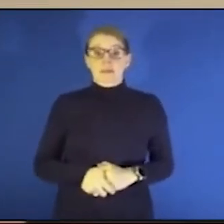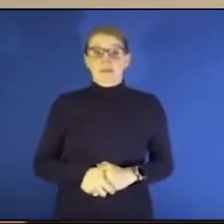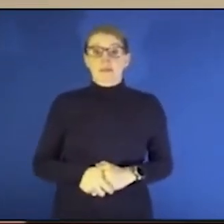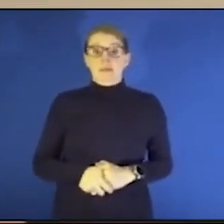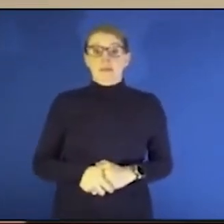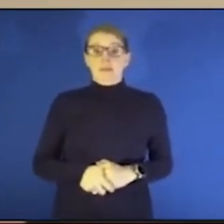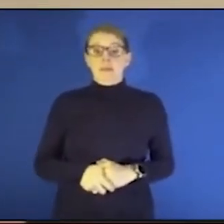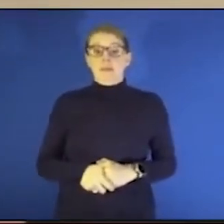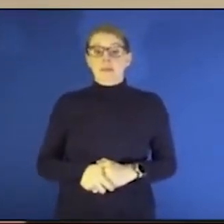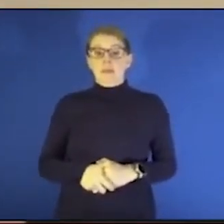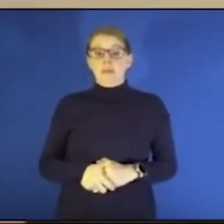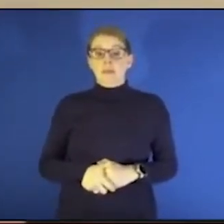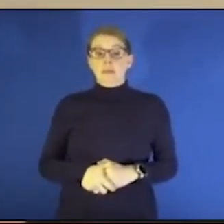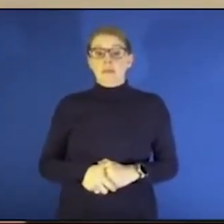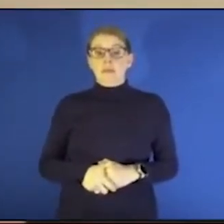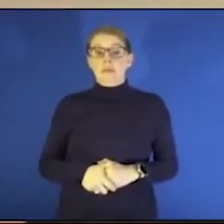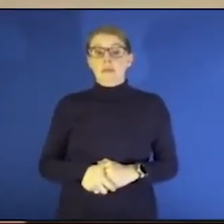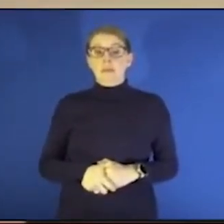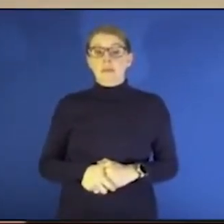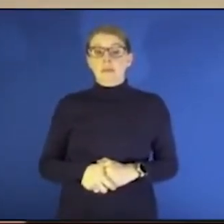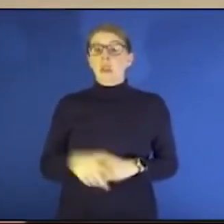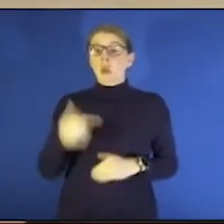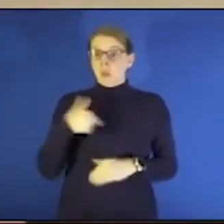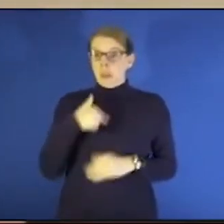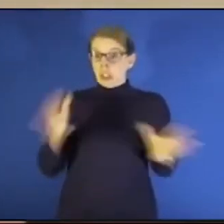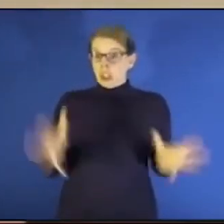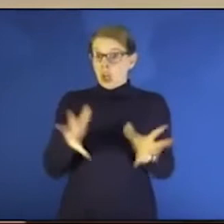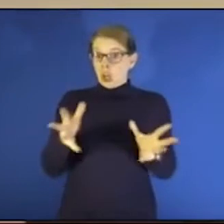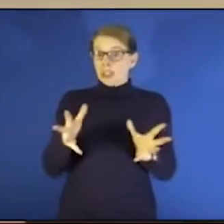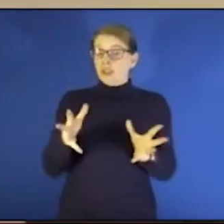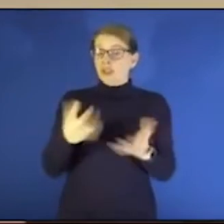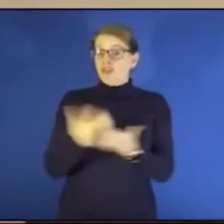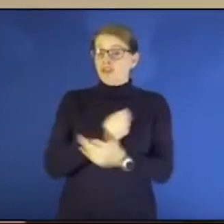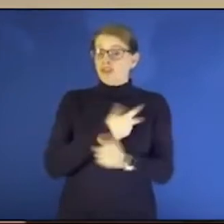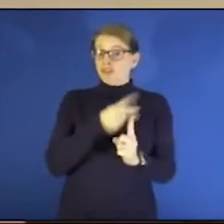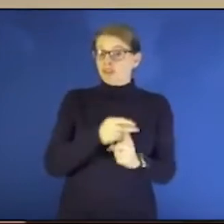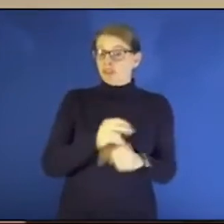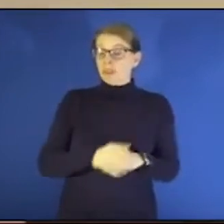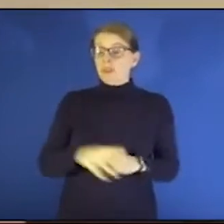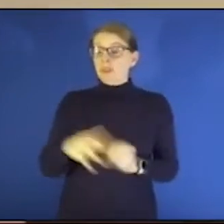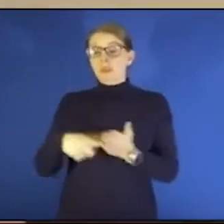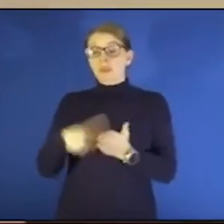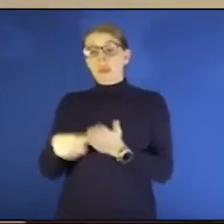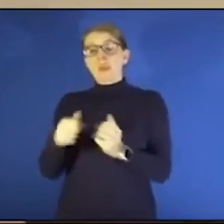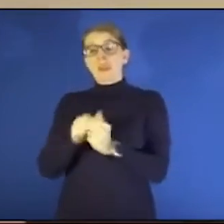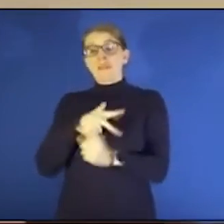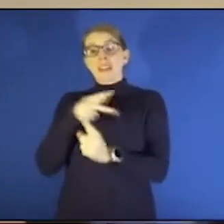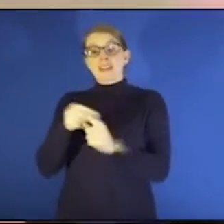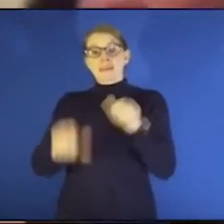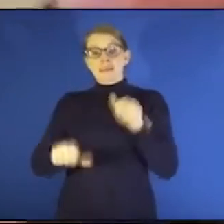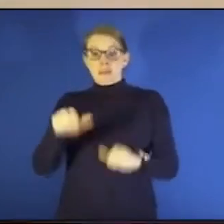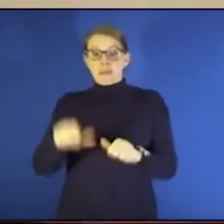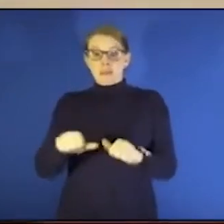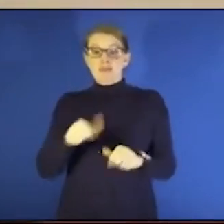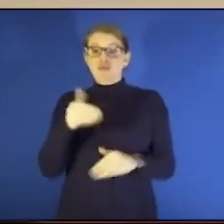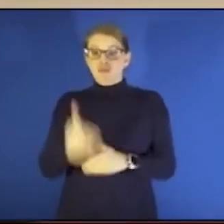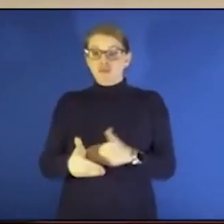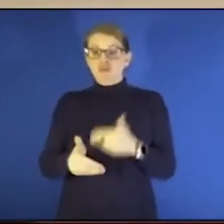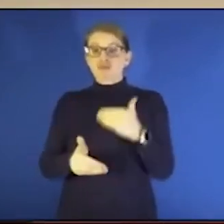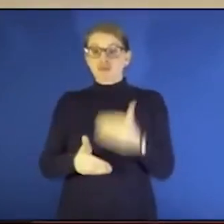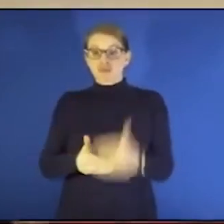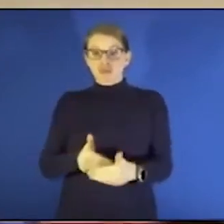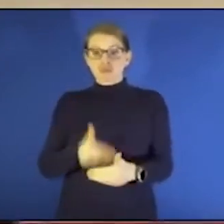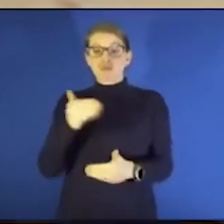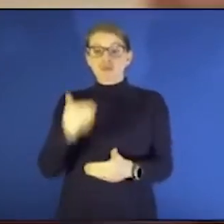patients, but we love having a discussion and encourage them. And sometimes, with vaccination hesitancy, it can take two steps. It can be, in